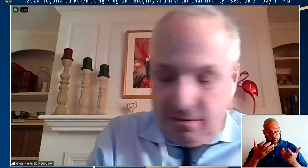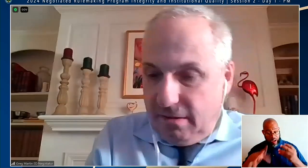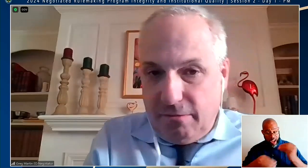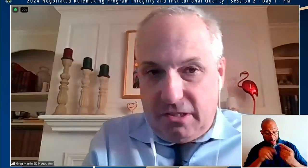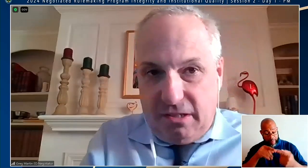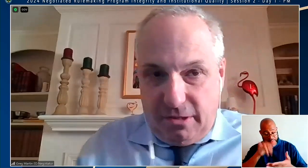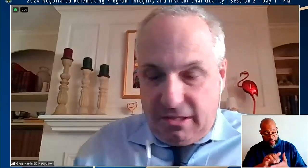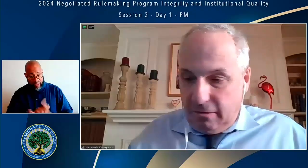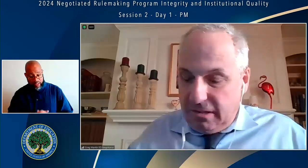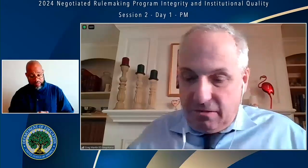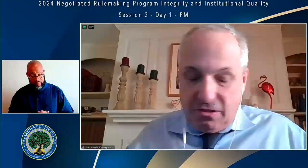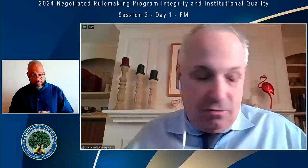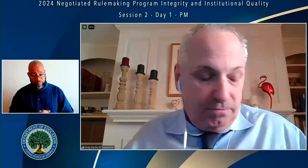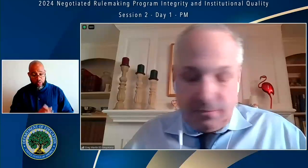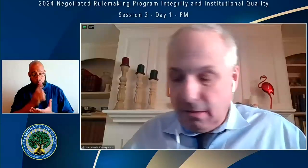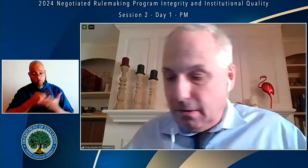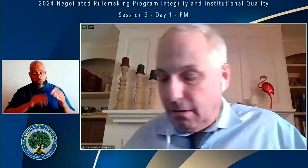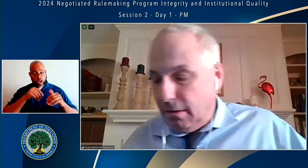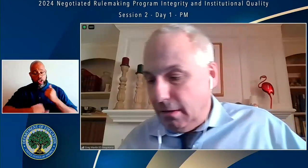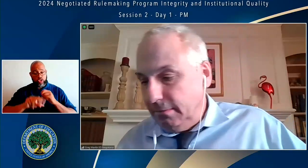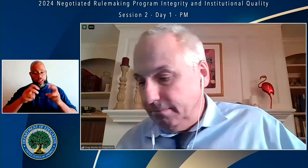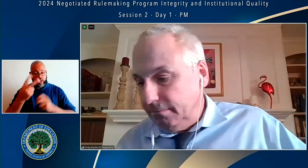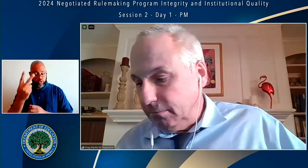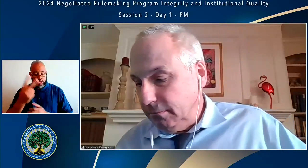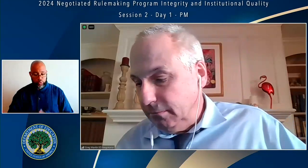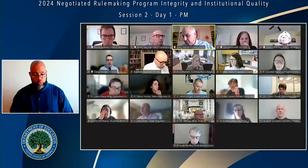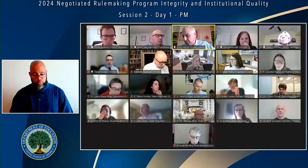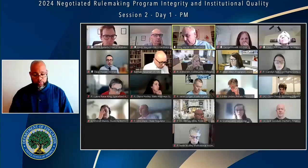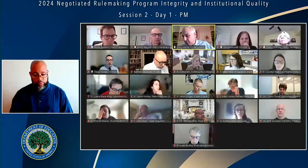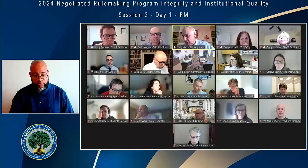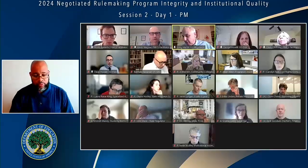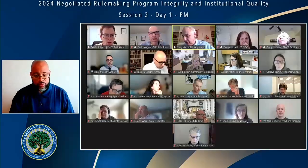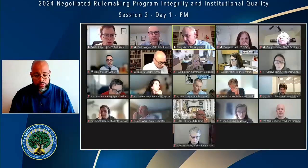the what's under tier two.